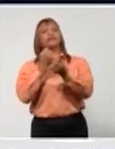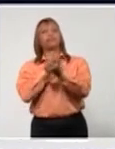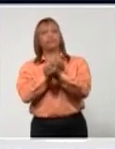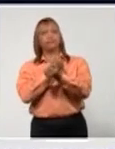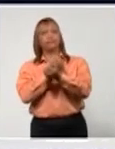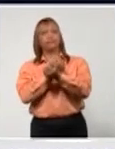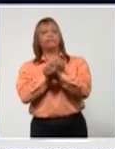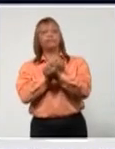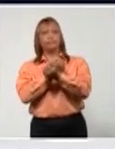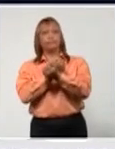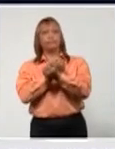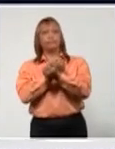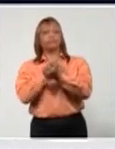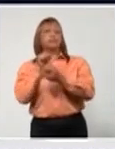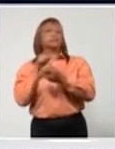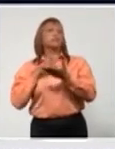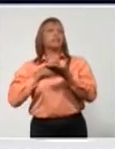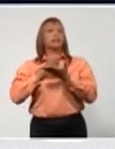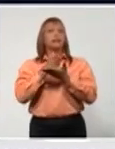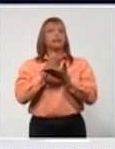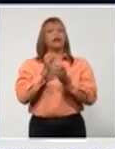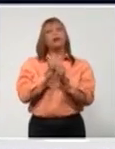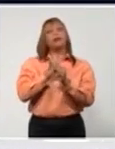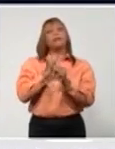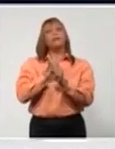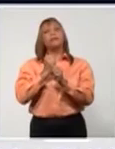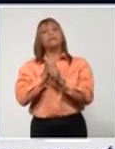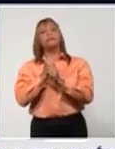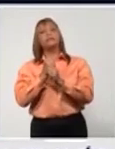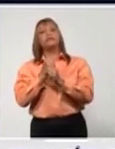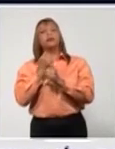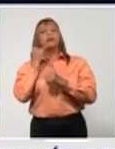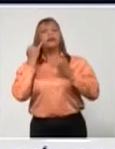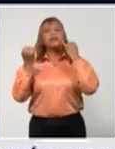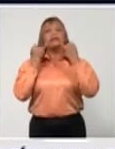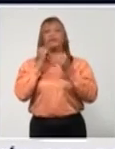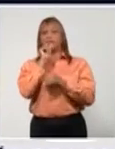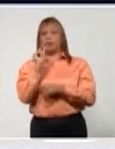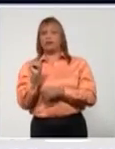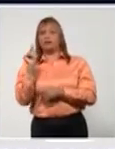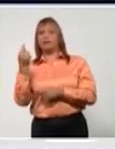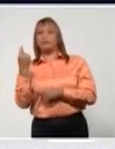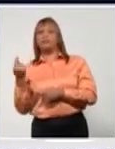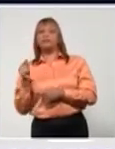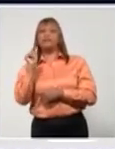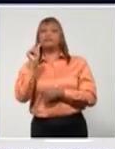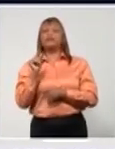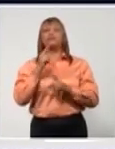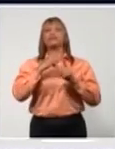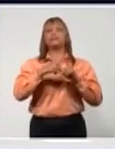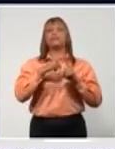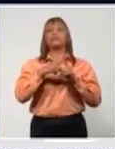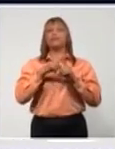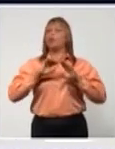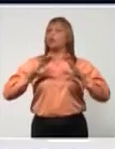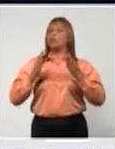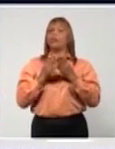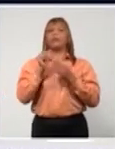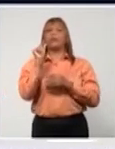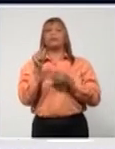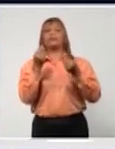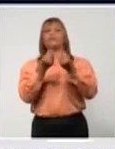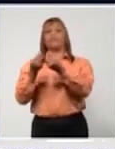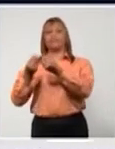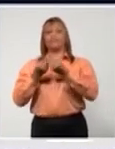for 50.4%. The patient was asymptomatic and had recently returned to the country. From the airport, as is